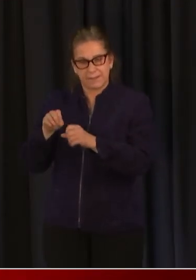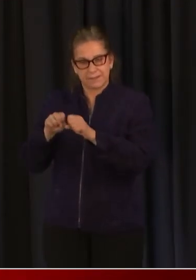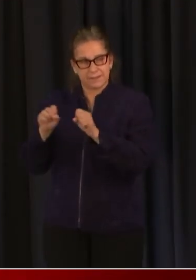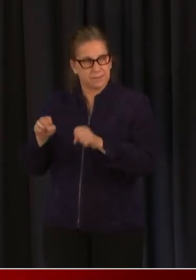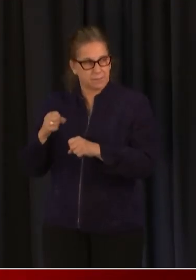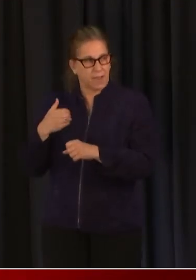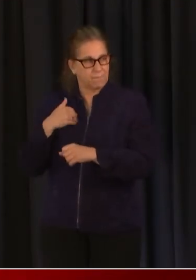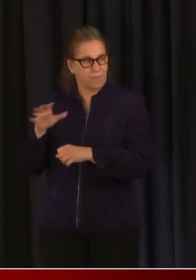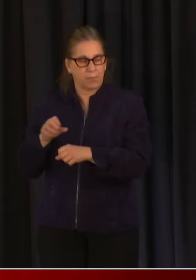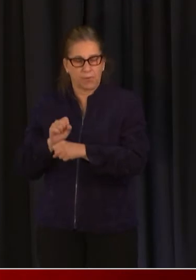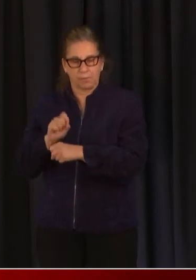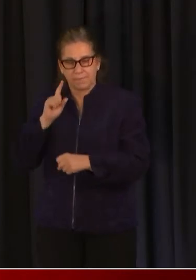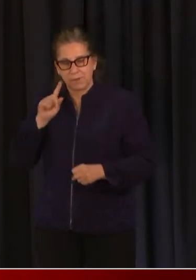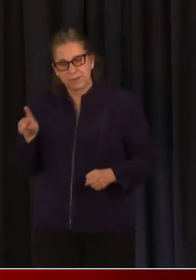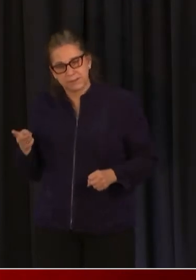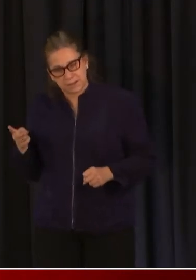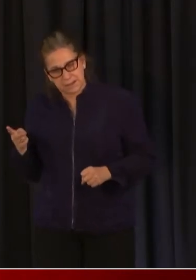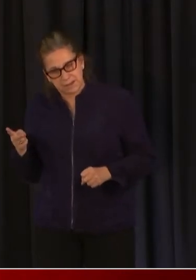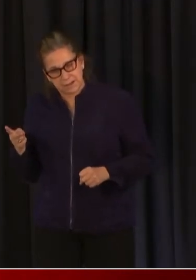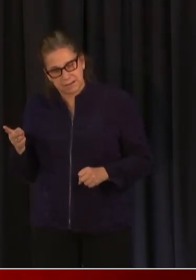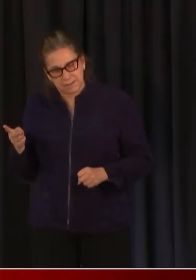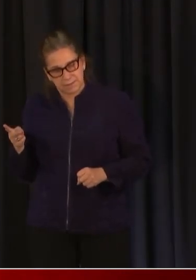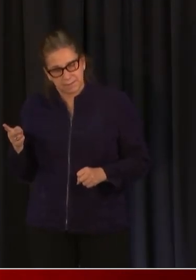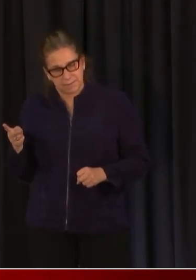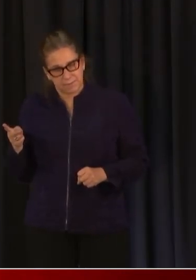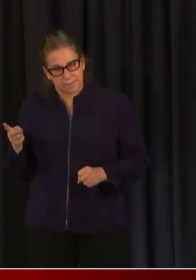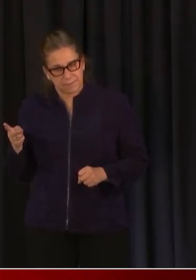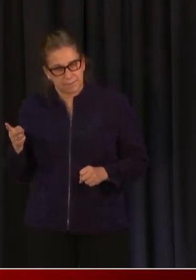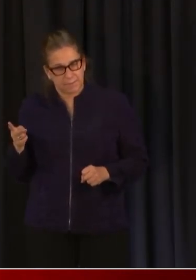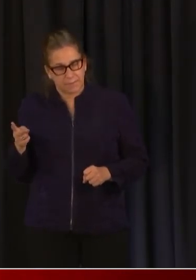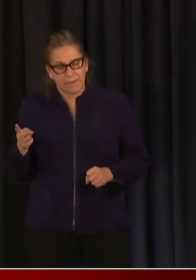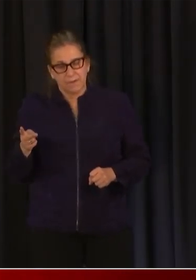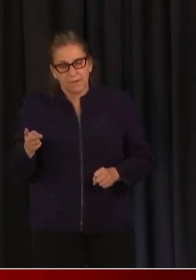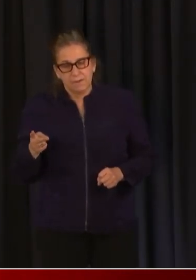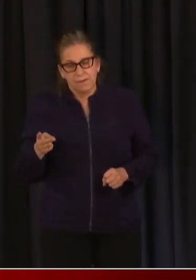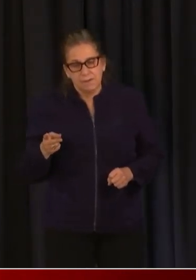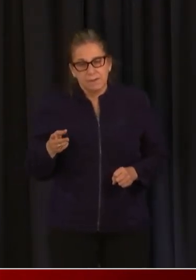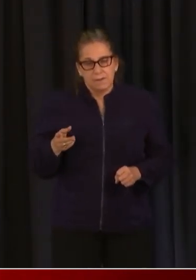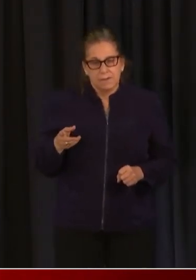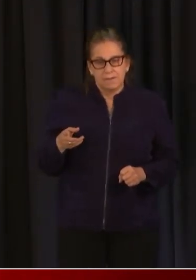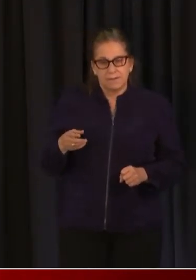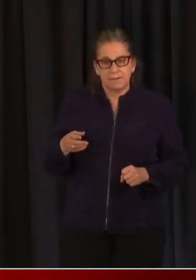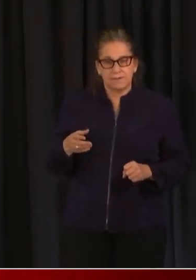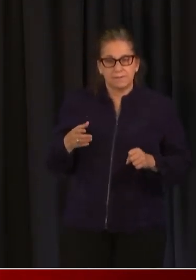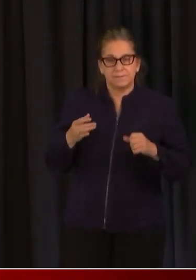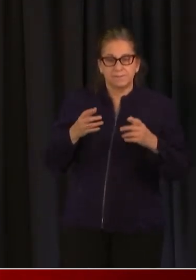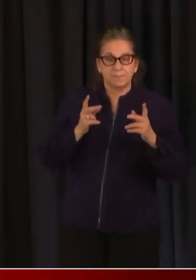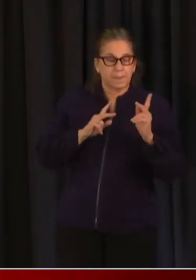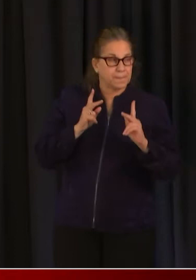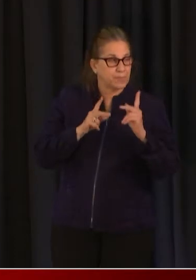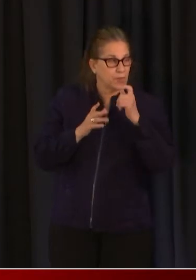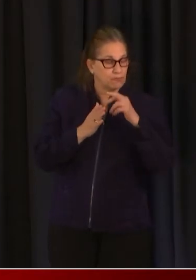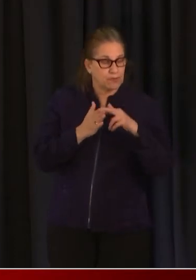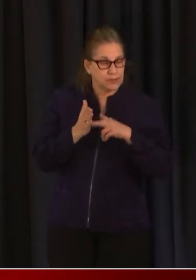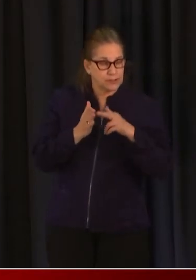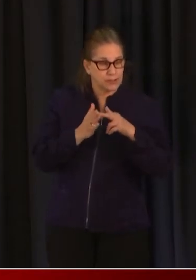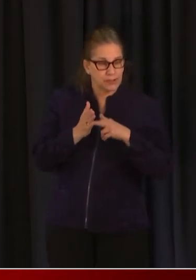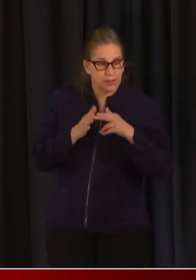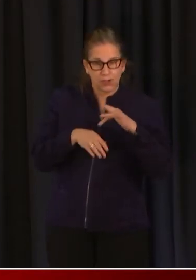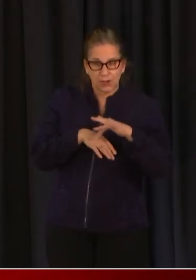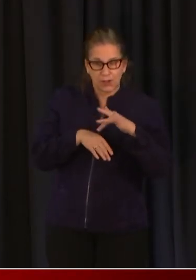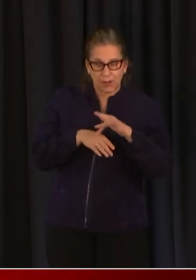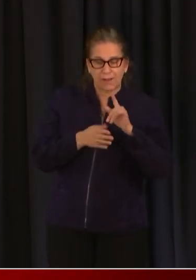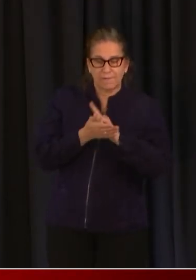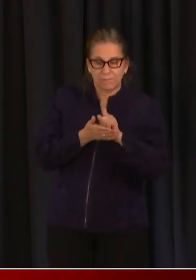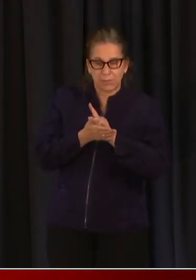see, prior to the pause, a decrease on a weekly basis of people pre-registering for appointments.